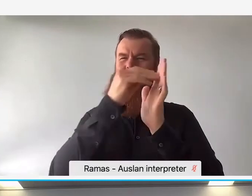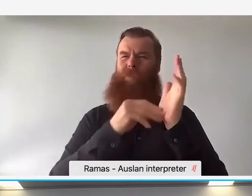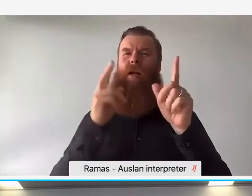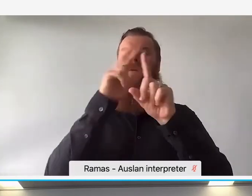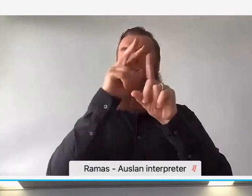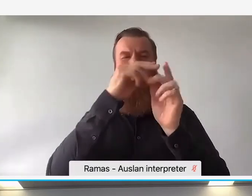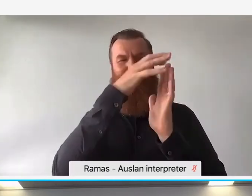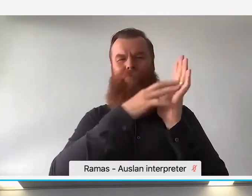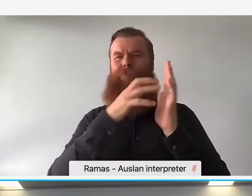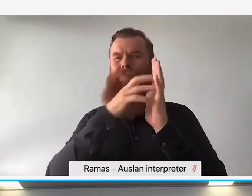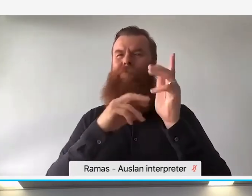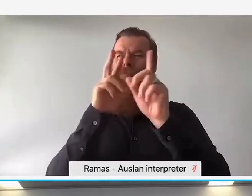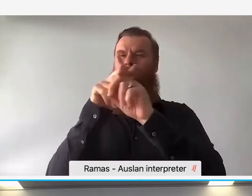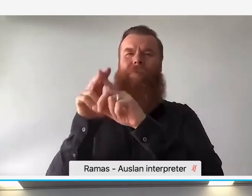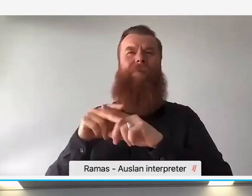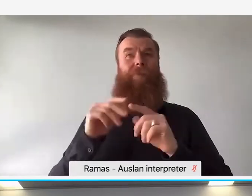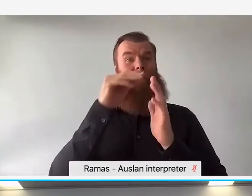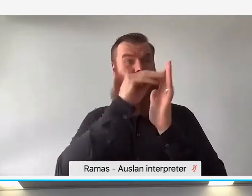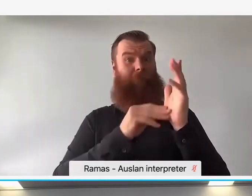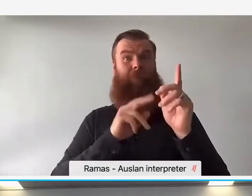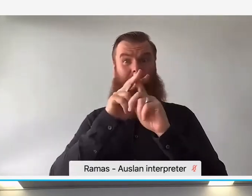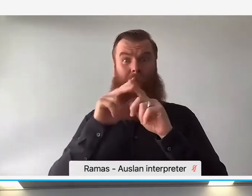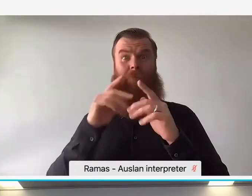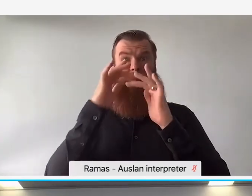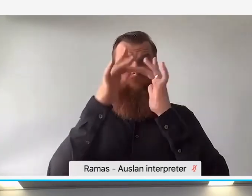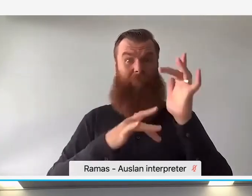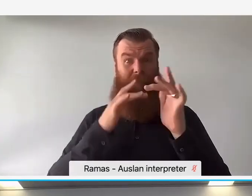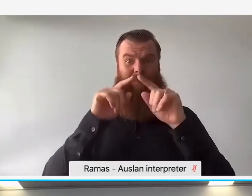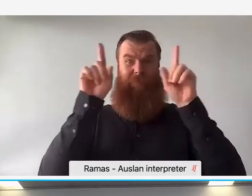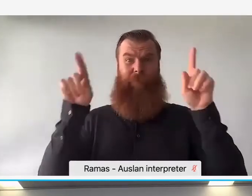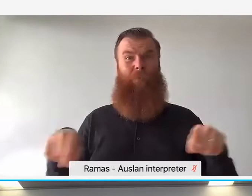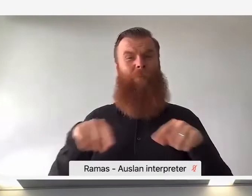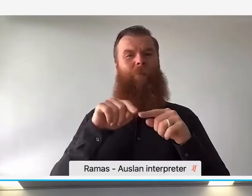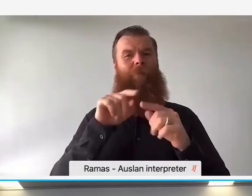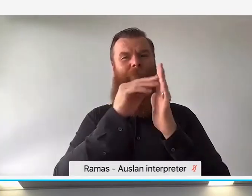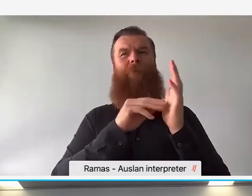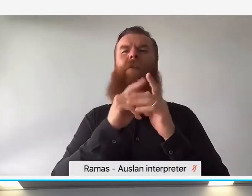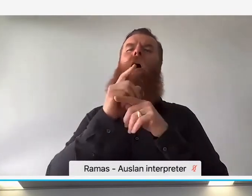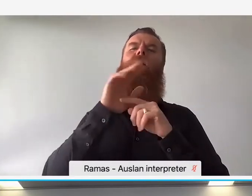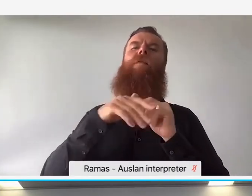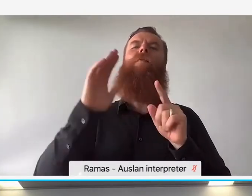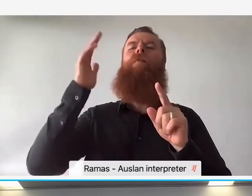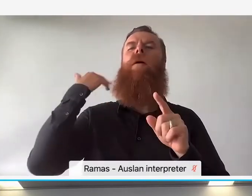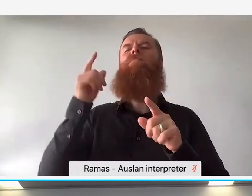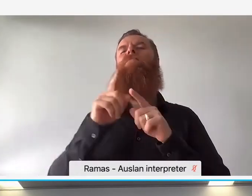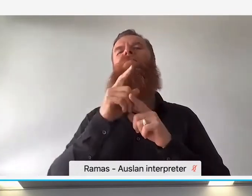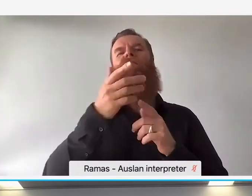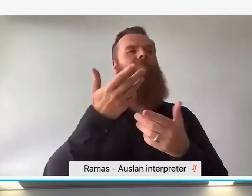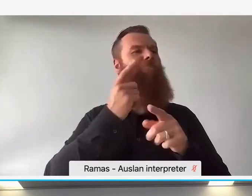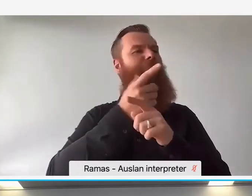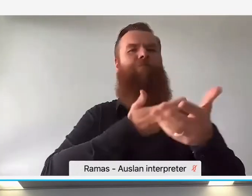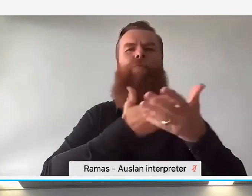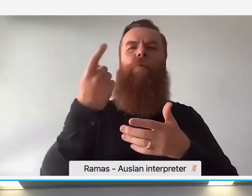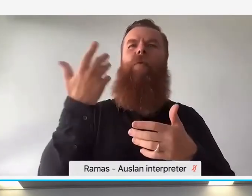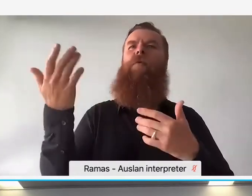complete the application form online, including detailing any previous interactions with the Fair Work Commission, Home Affairs, or any issues